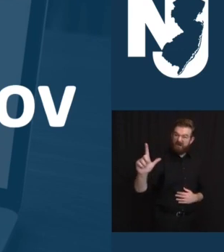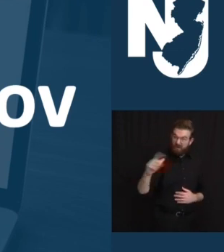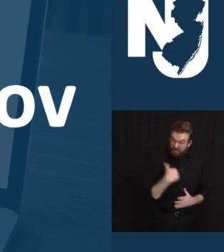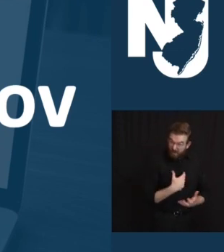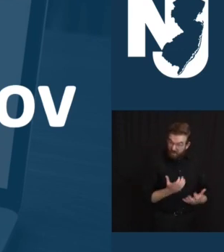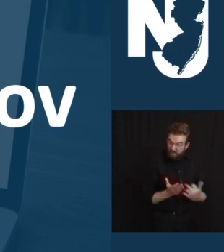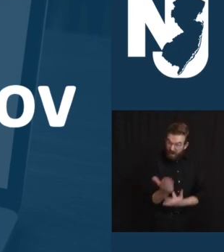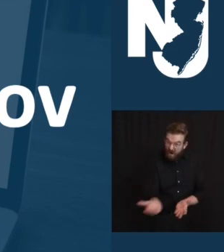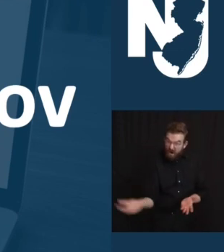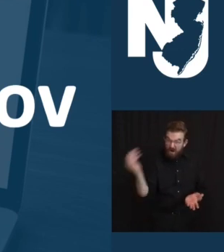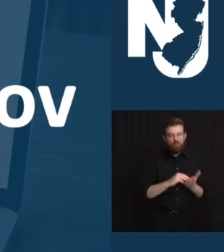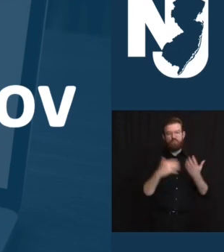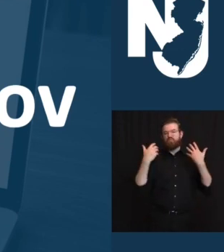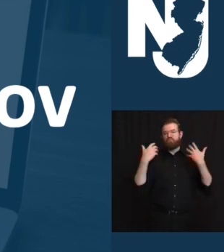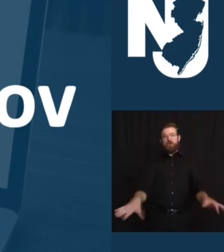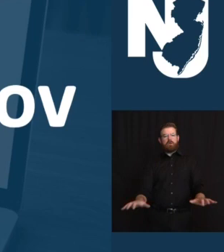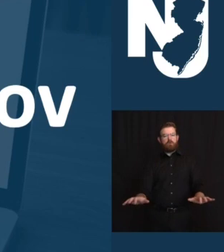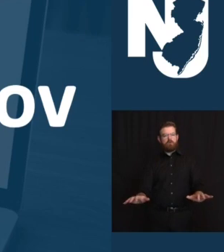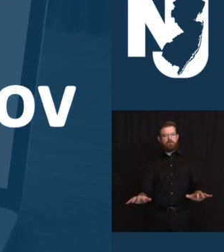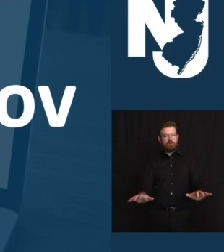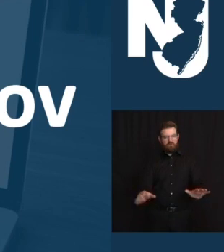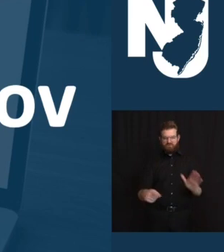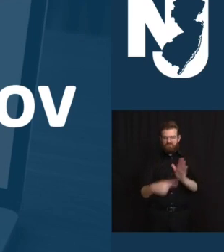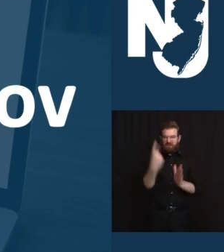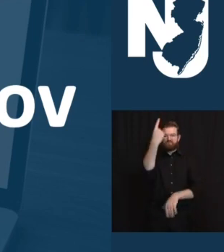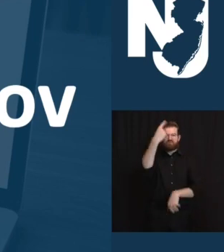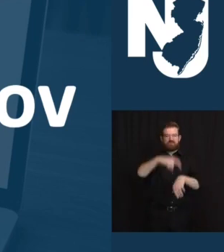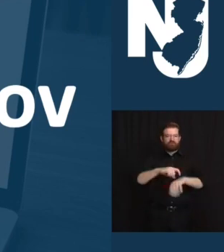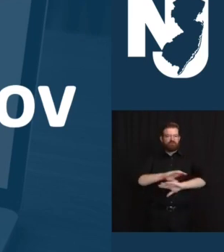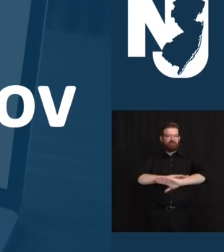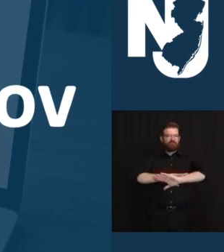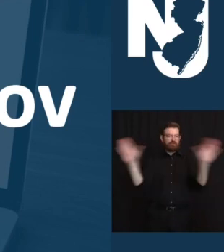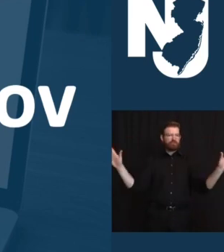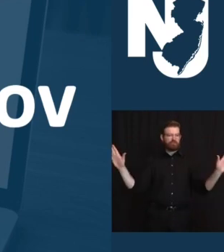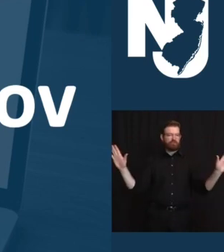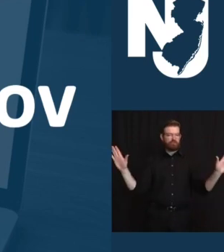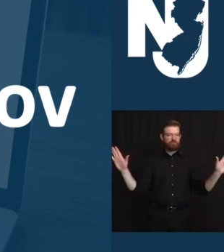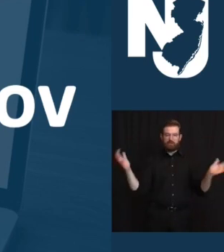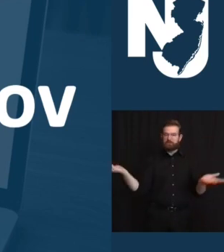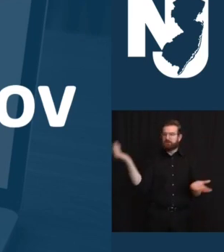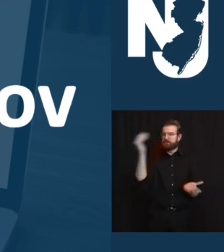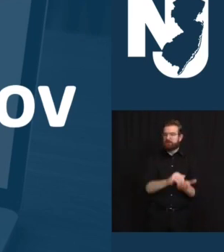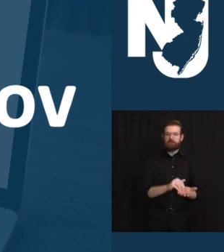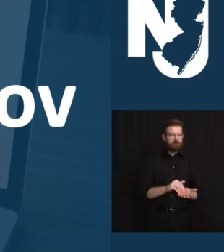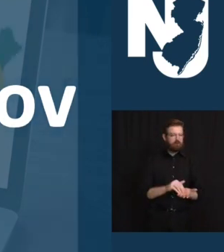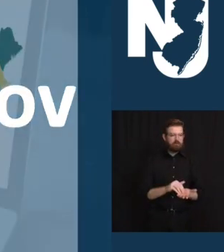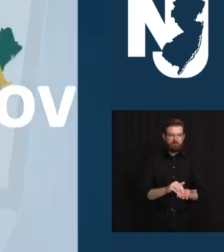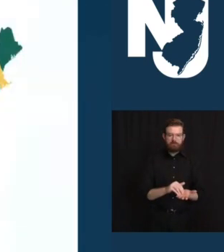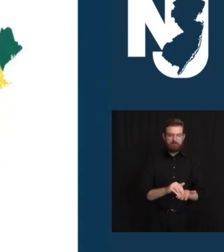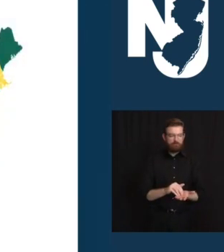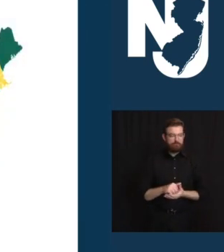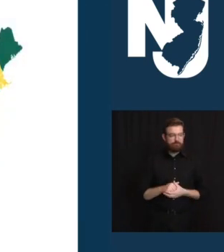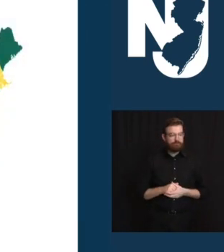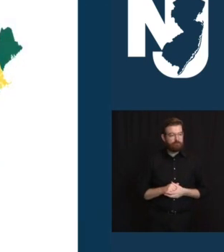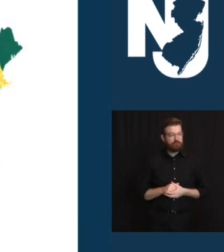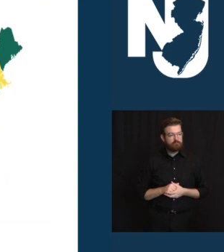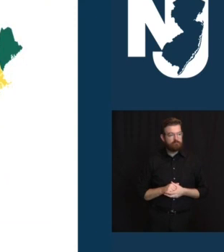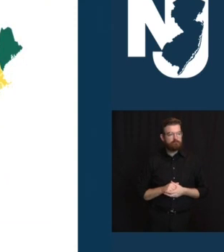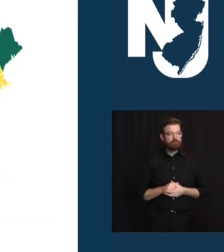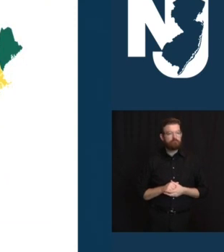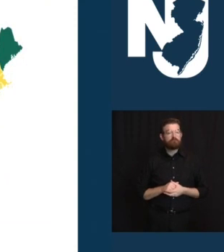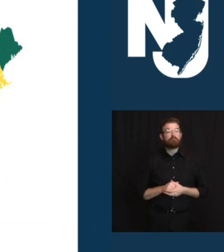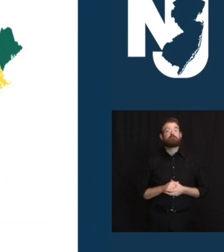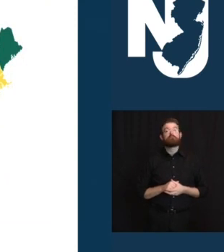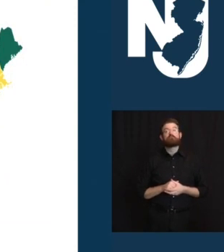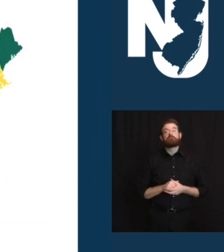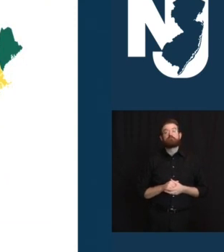once, and I know Pat and Judy and Tina and the rest of the team join me on that. We got another proof point for this